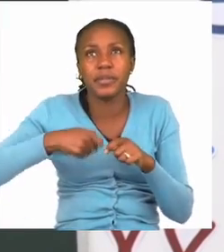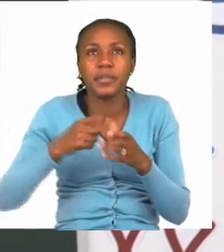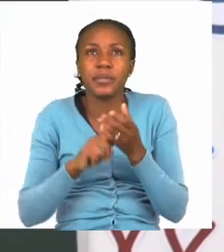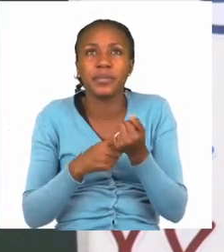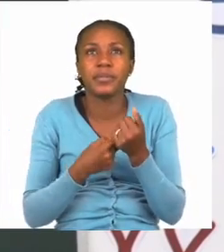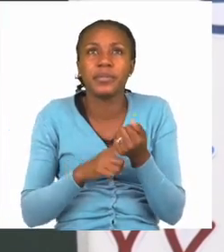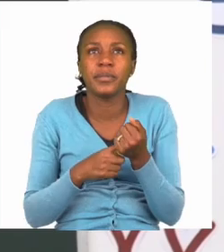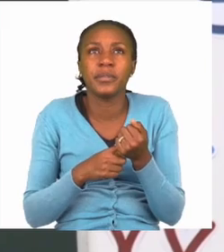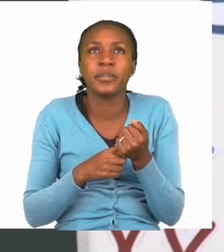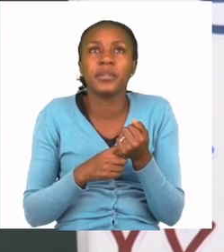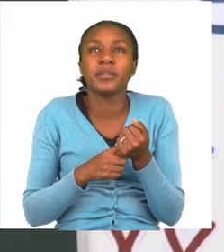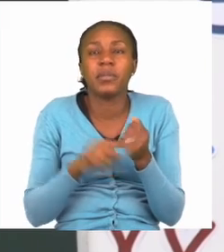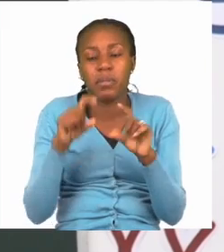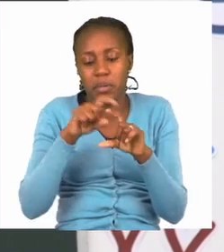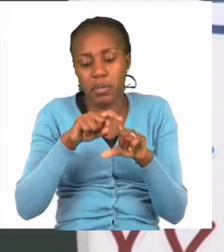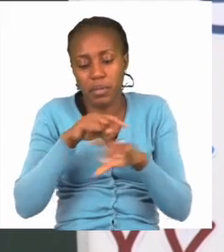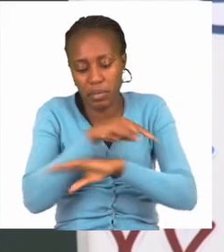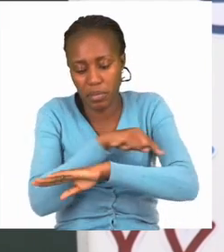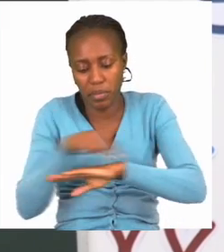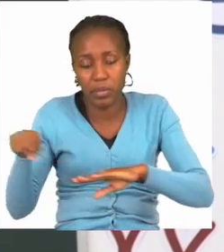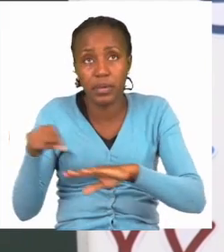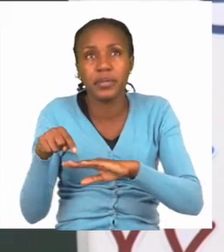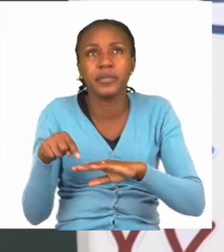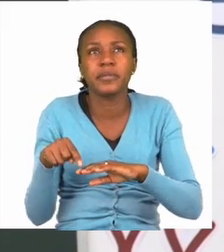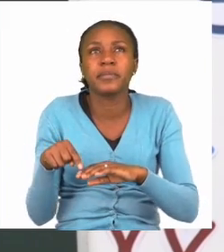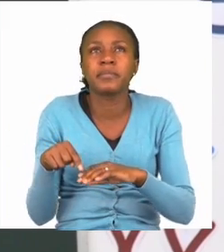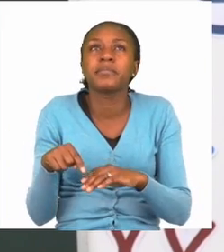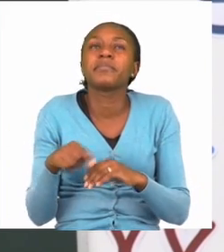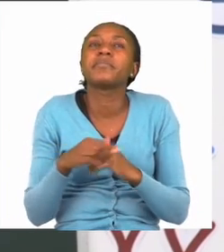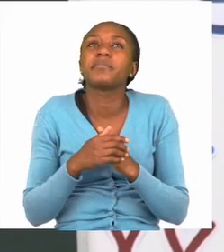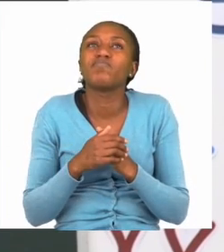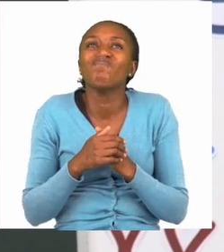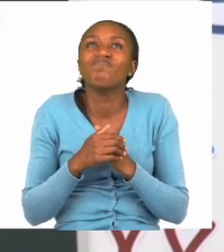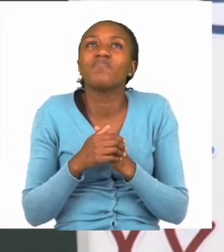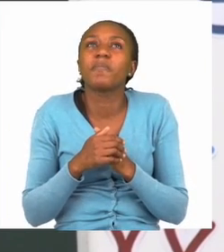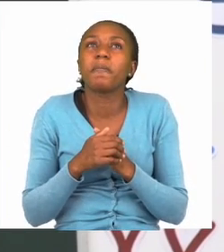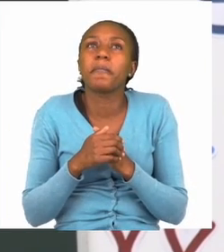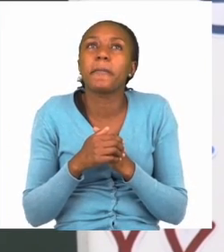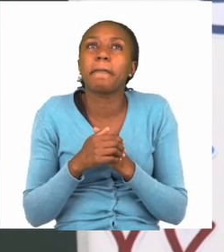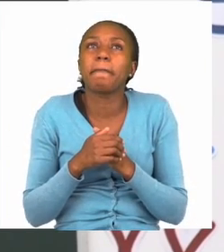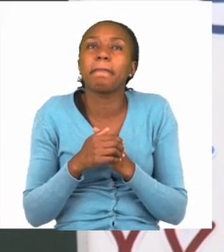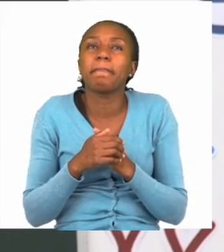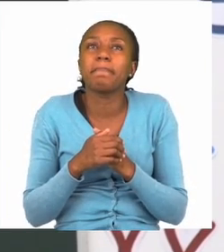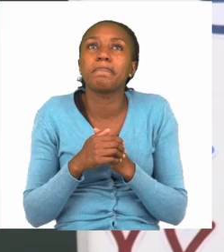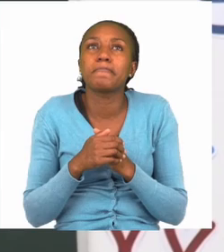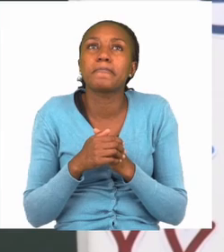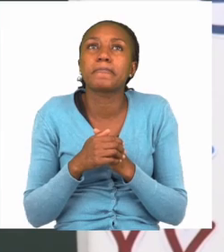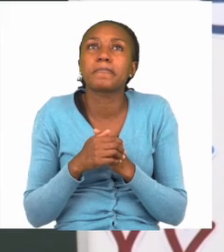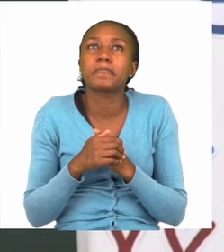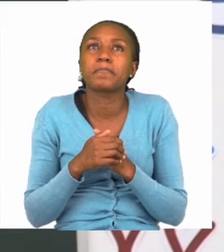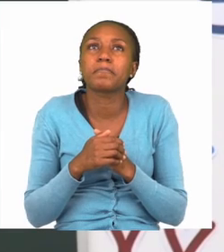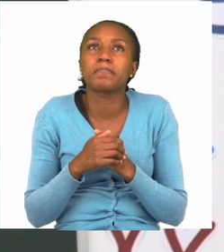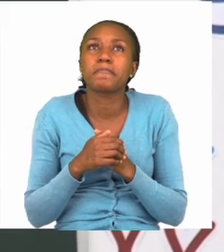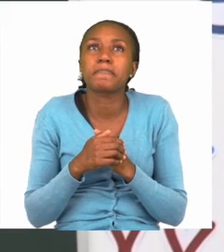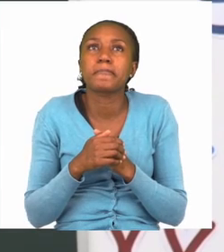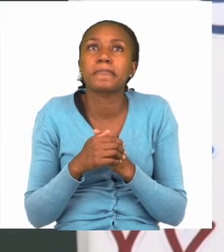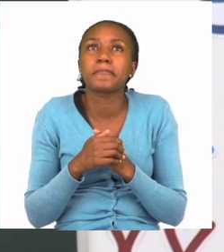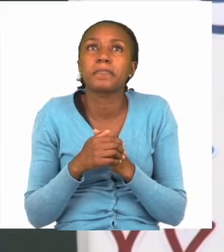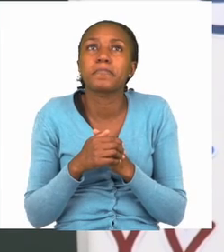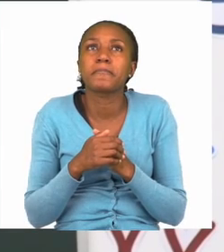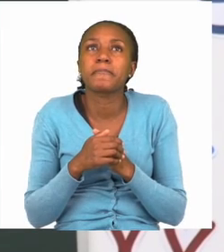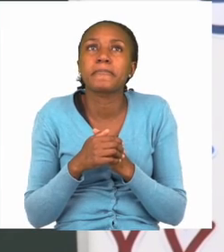So here I have a ruler and a big sharpener. Can you see the